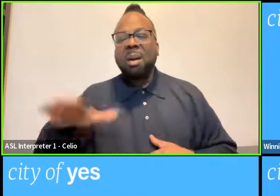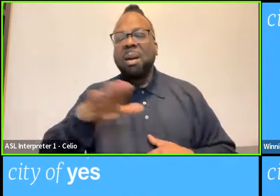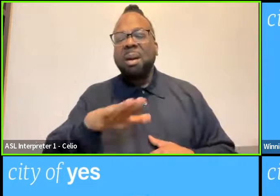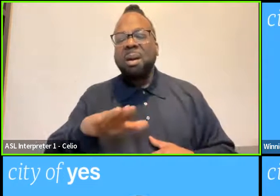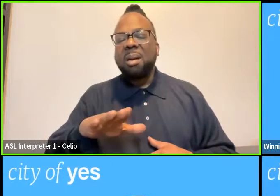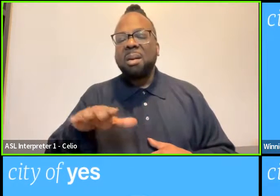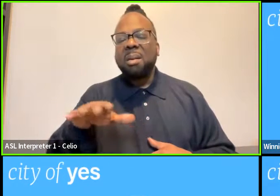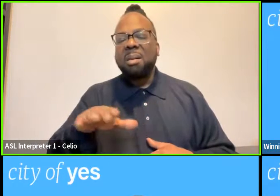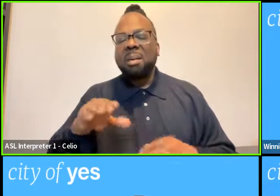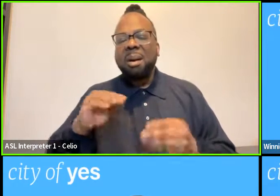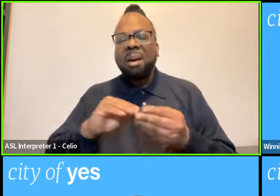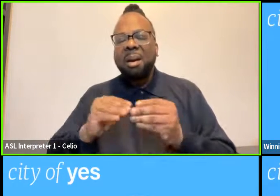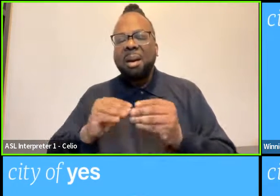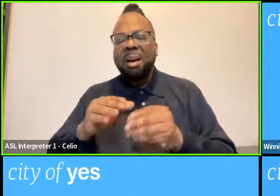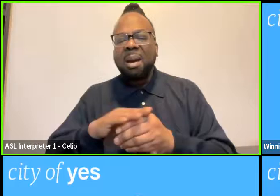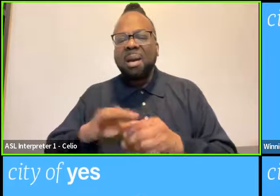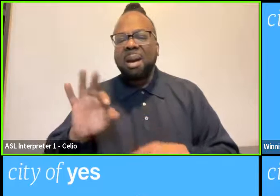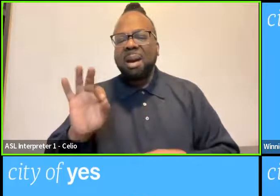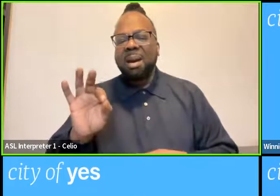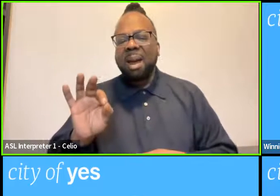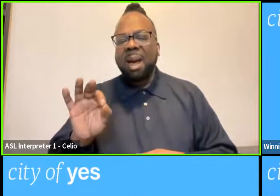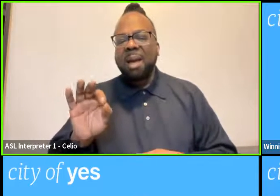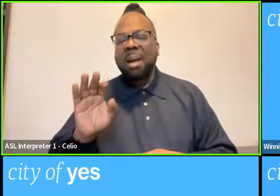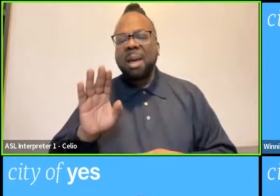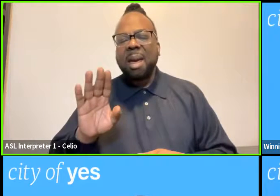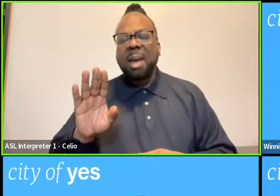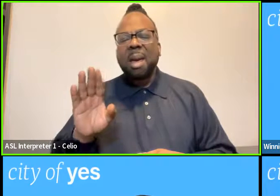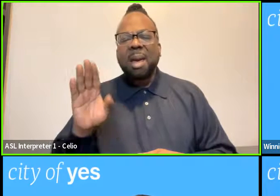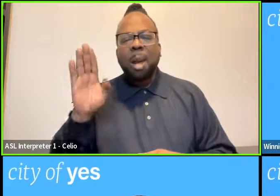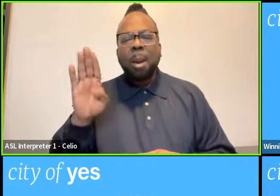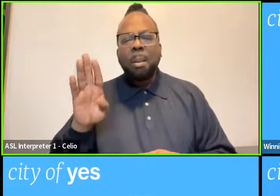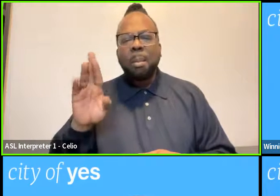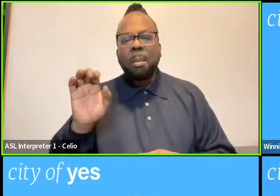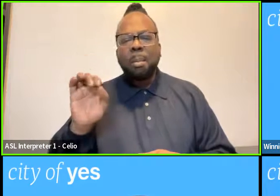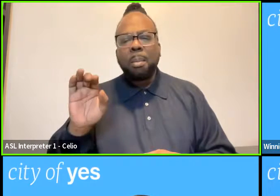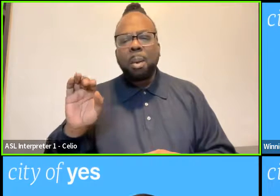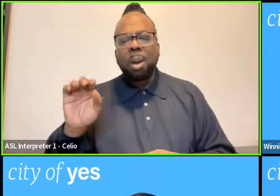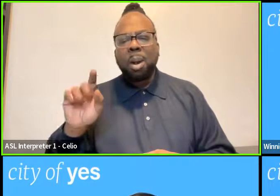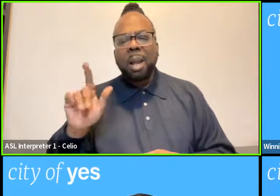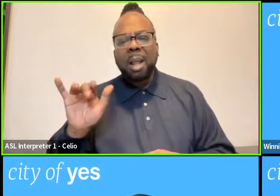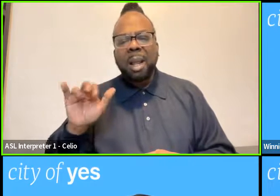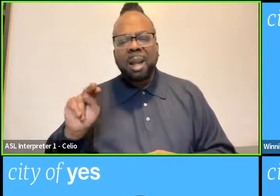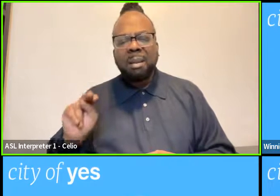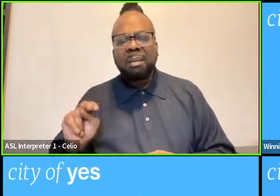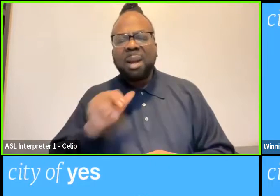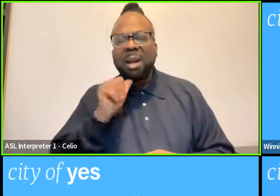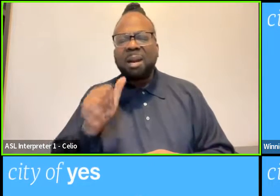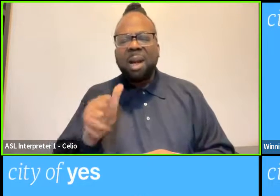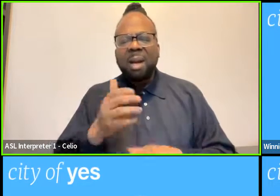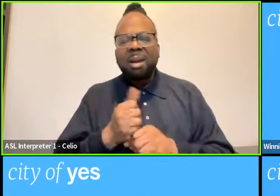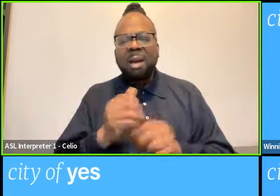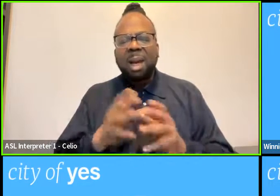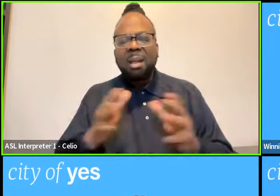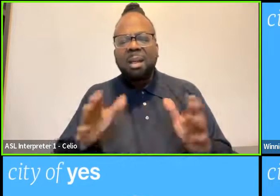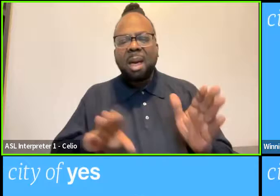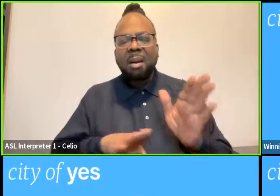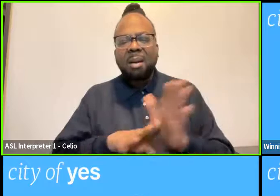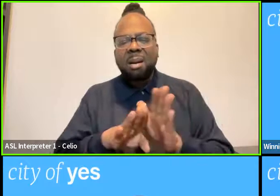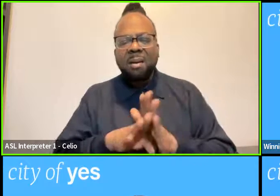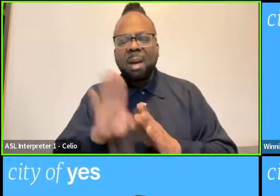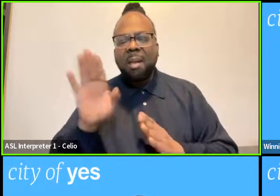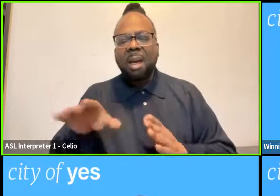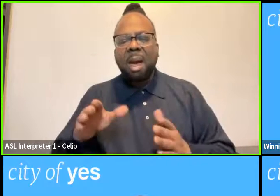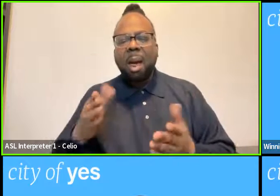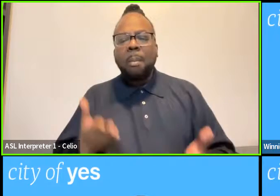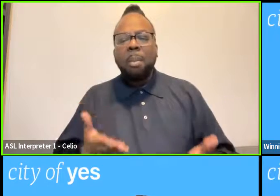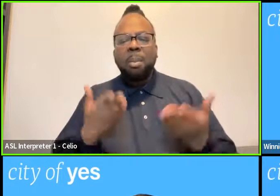is a neighborhood that's seen a lot of development. And I can say that this proposal is for neighborhoods